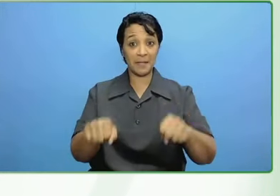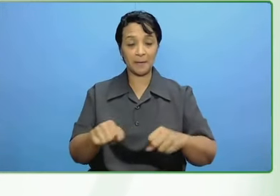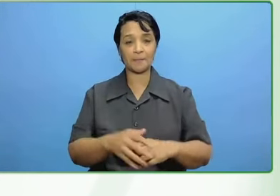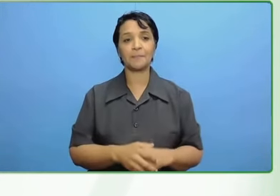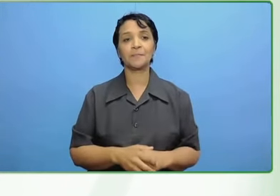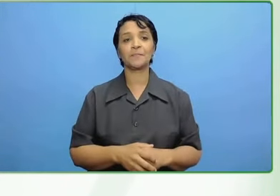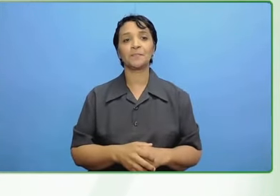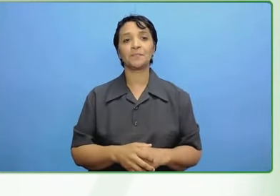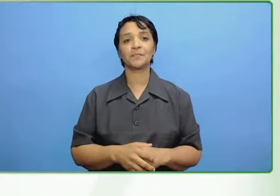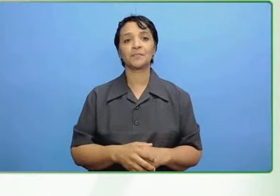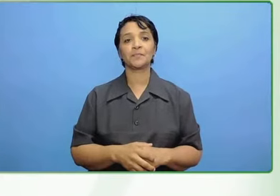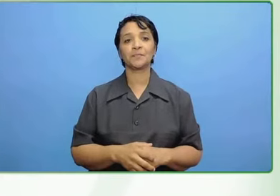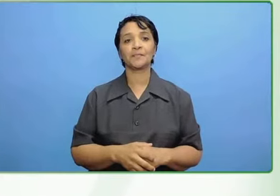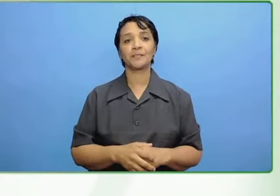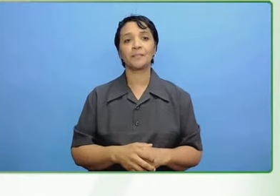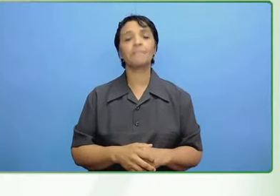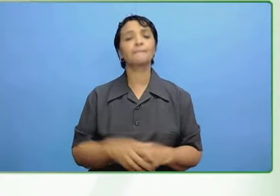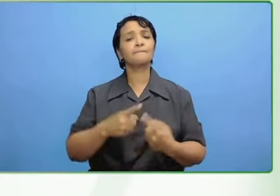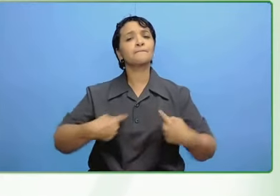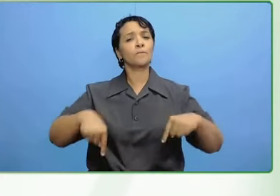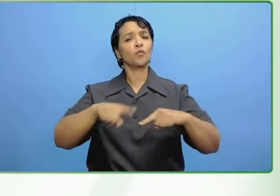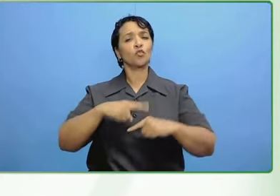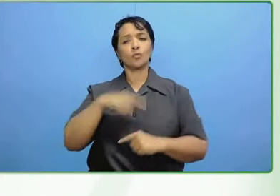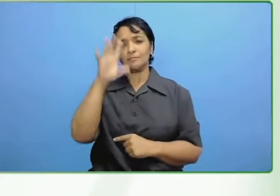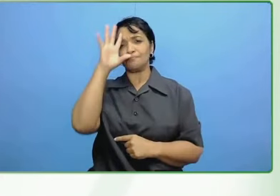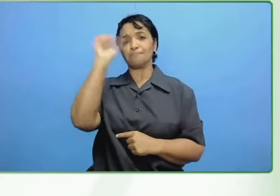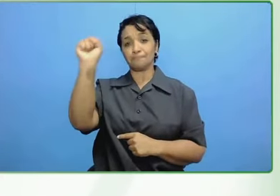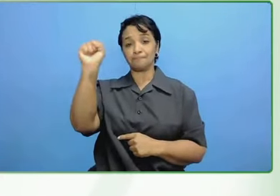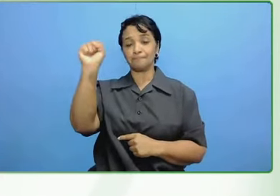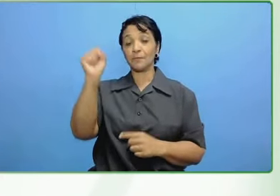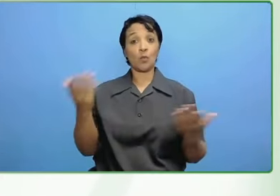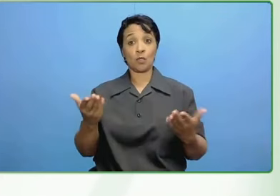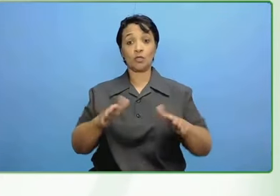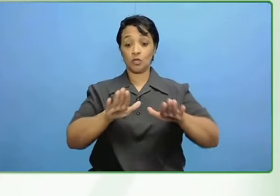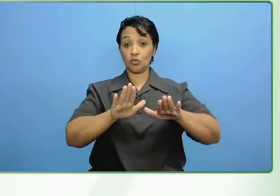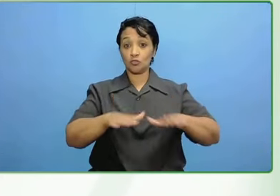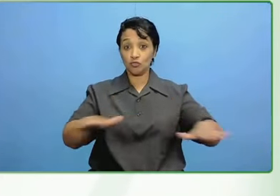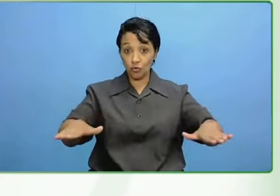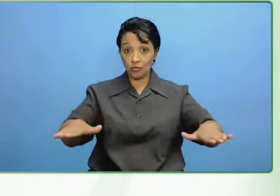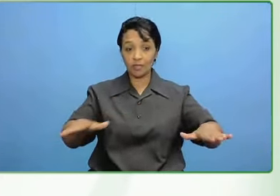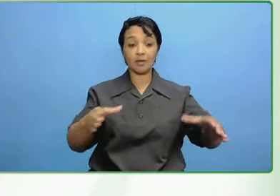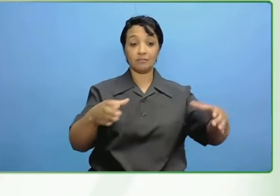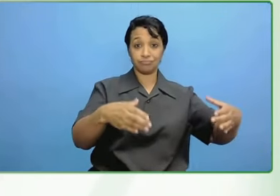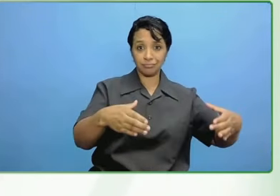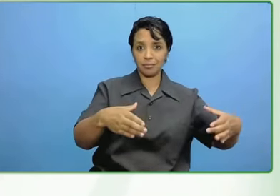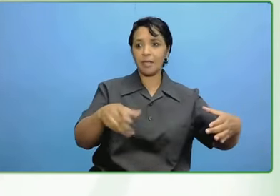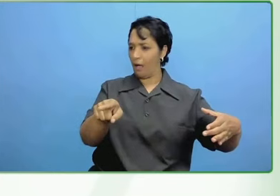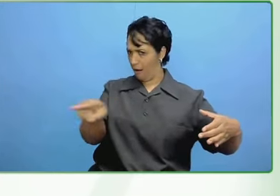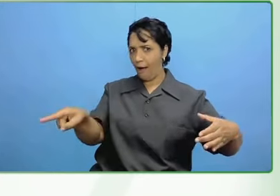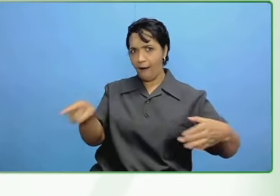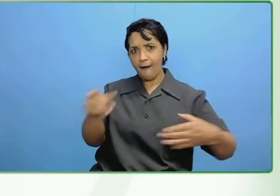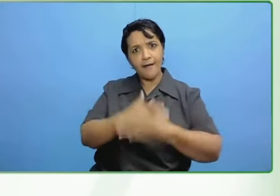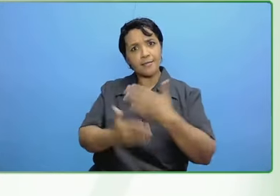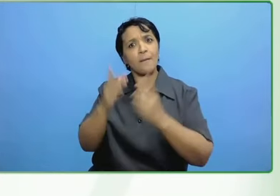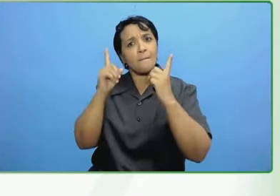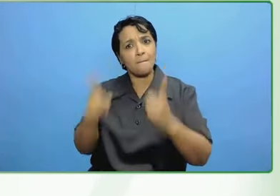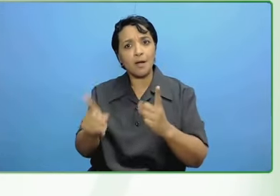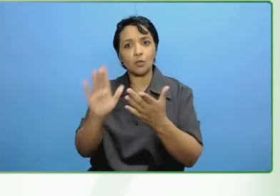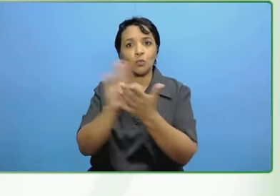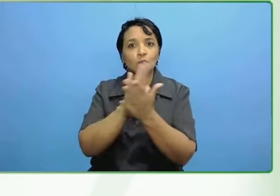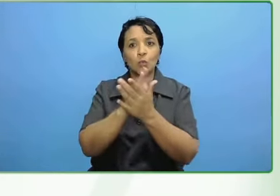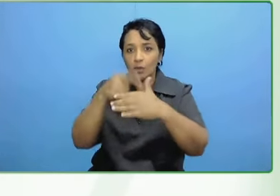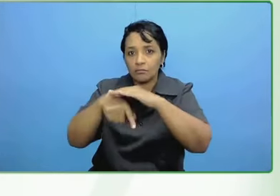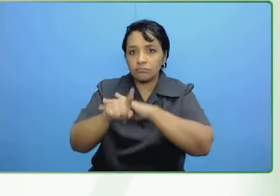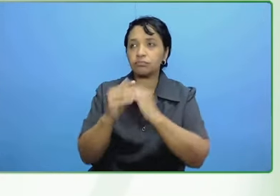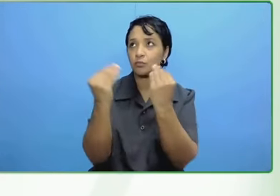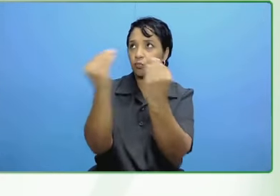Singapore firmly believes that all children, including children with disabilities, must have access to an education that develops their